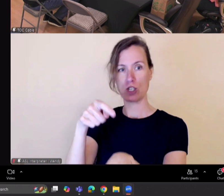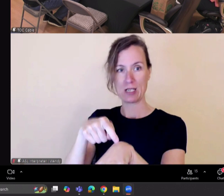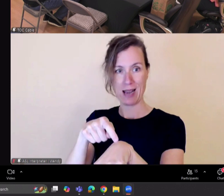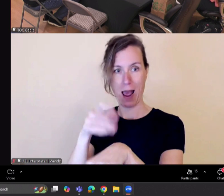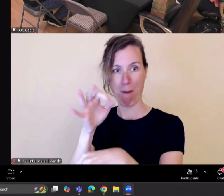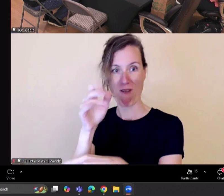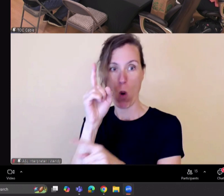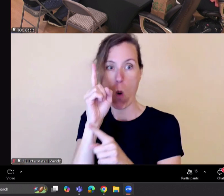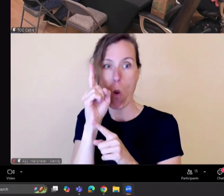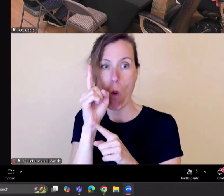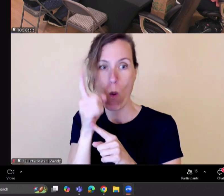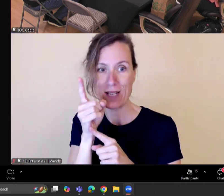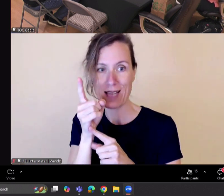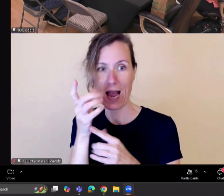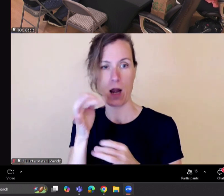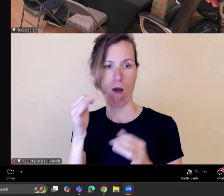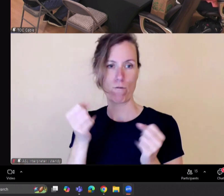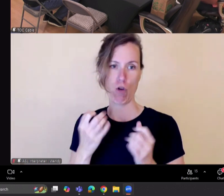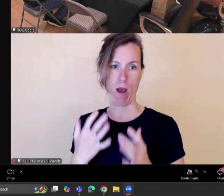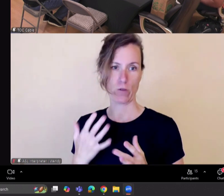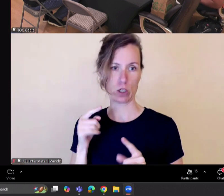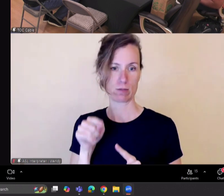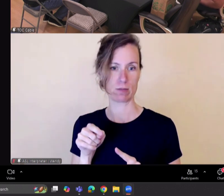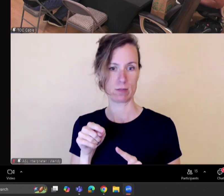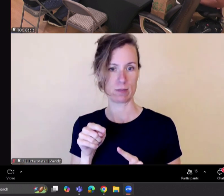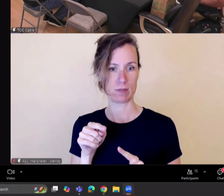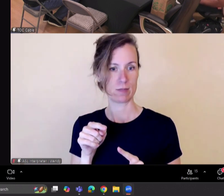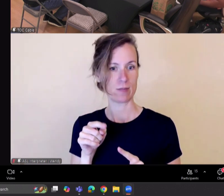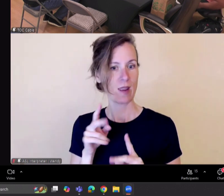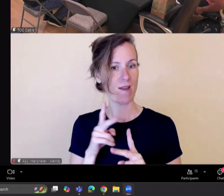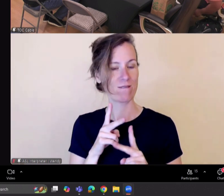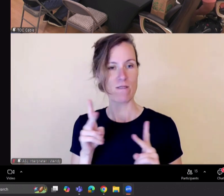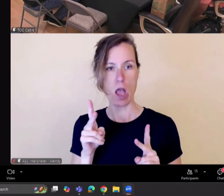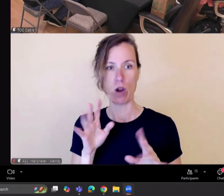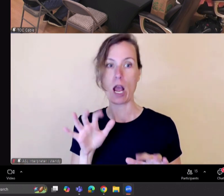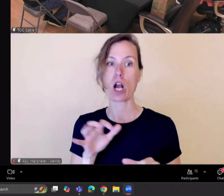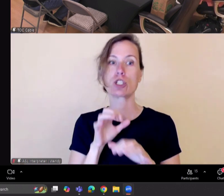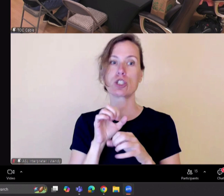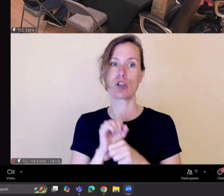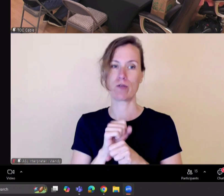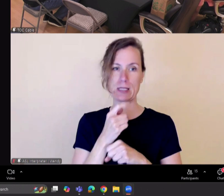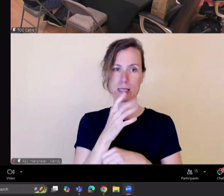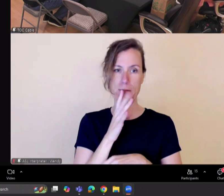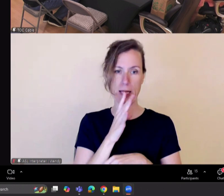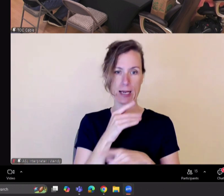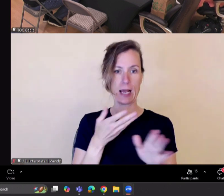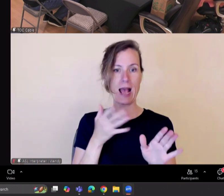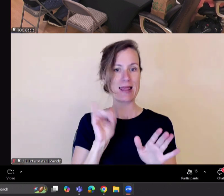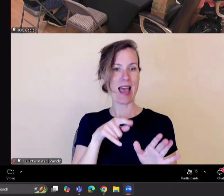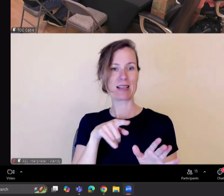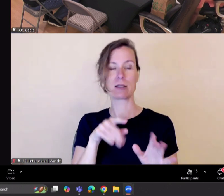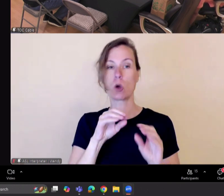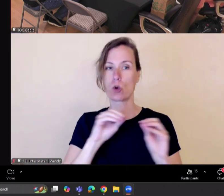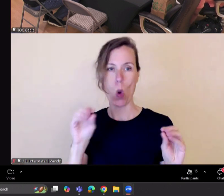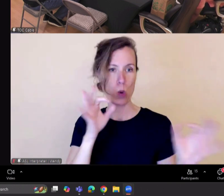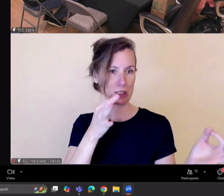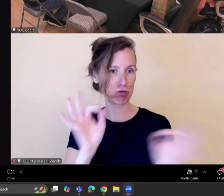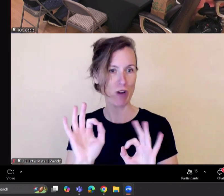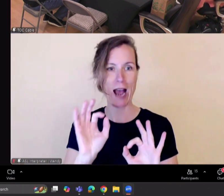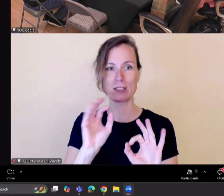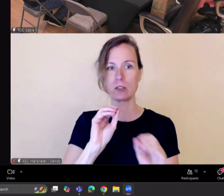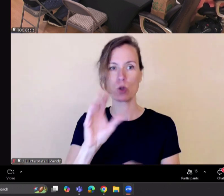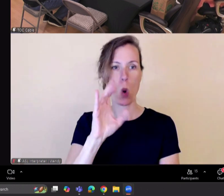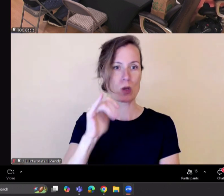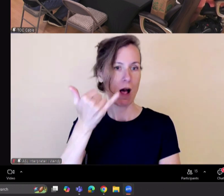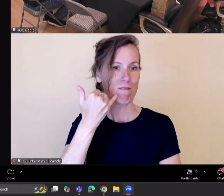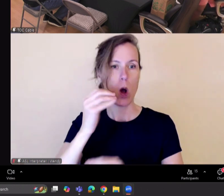second. Very conservatively speaking, that means no distractions by texting, cell phones, children in the back